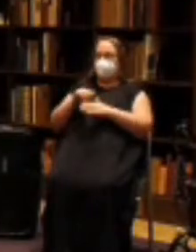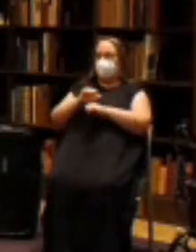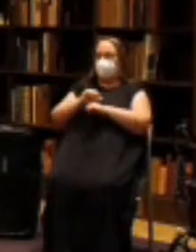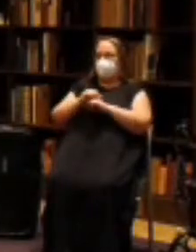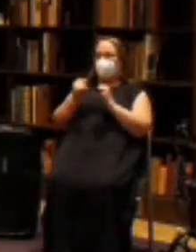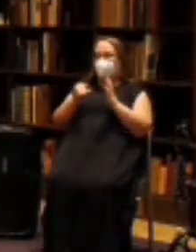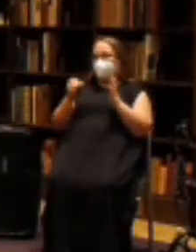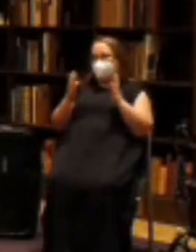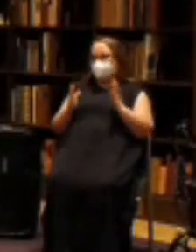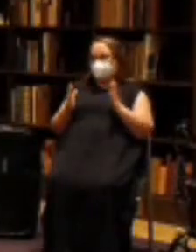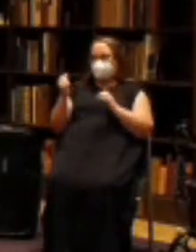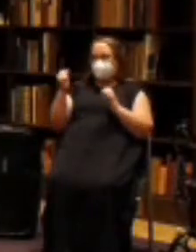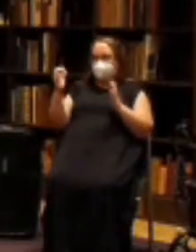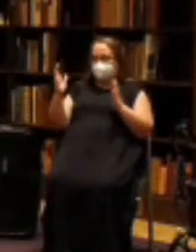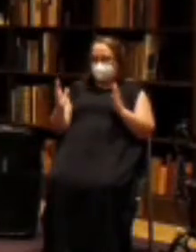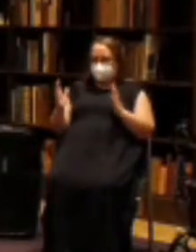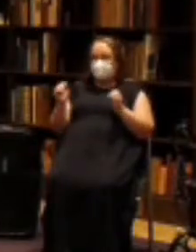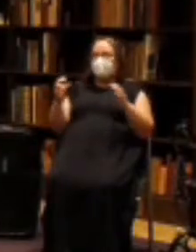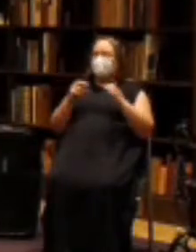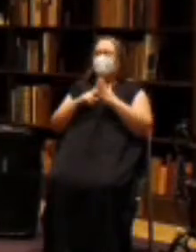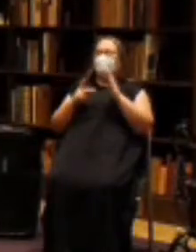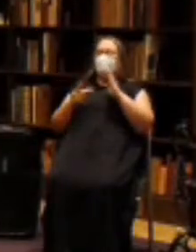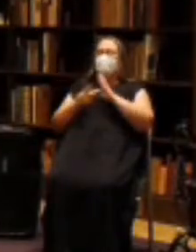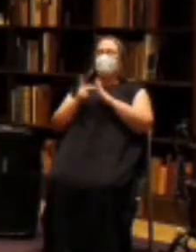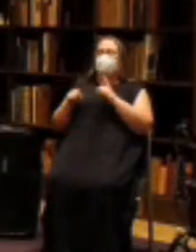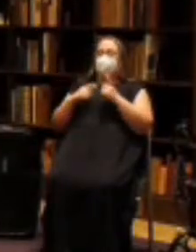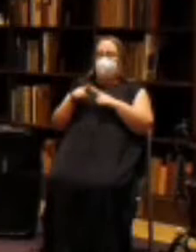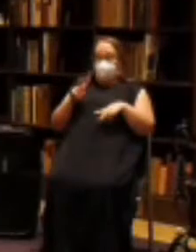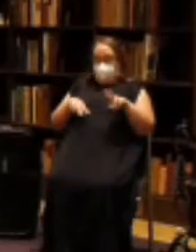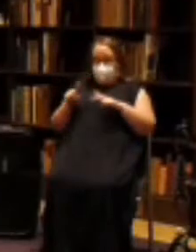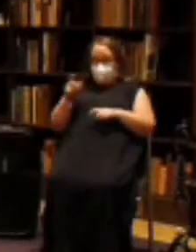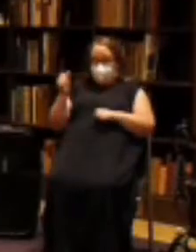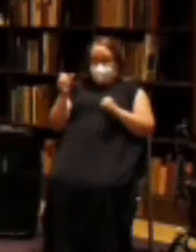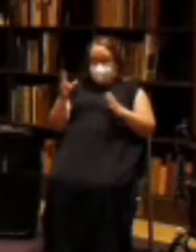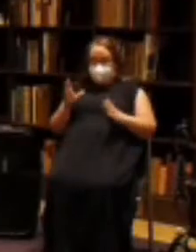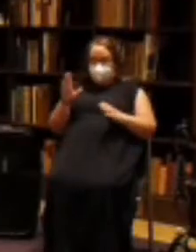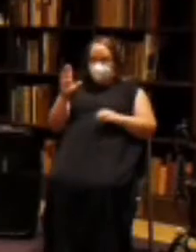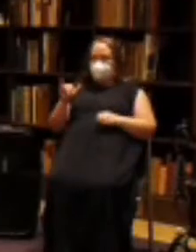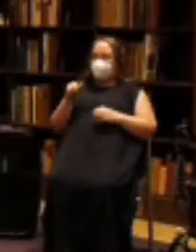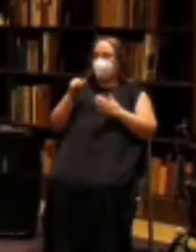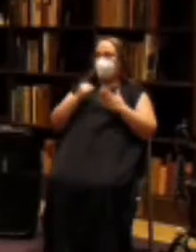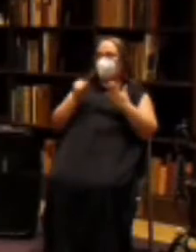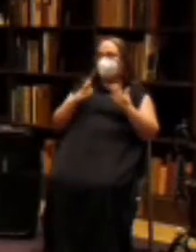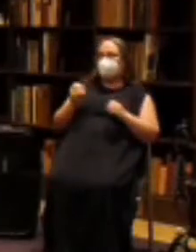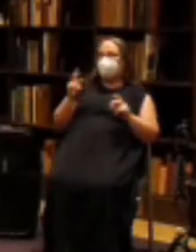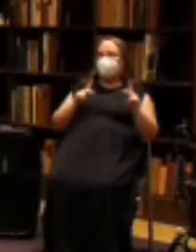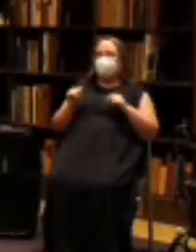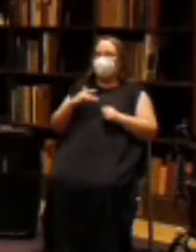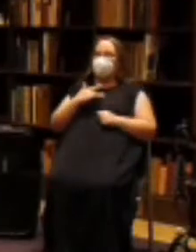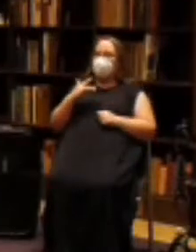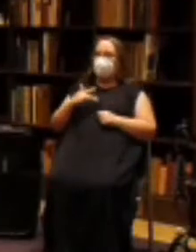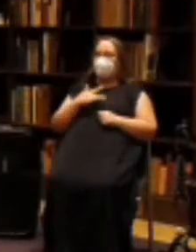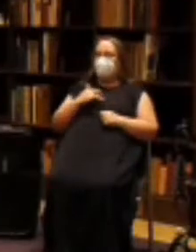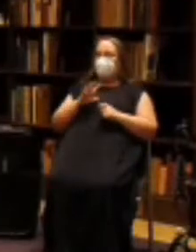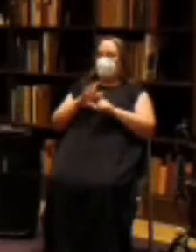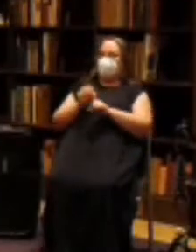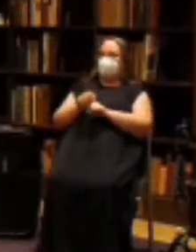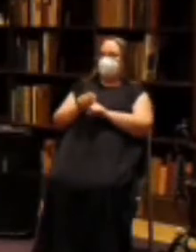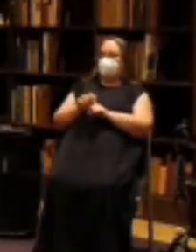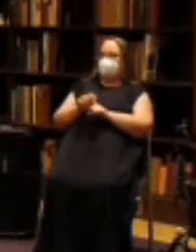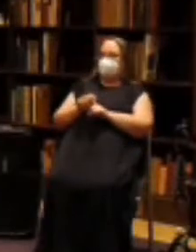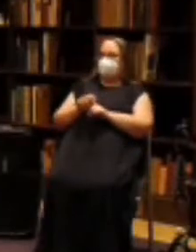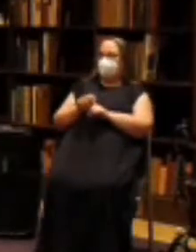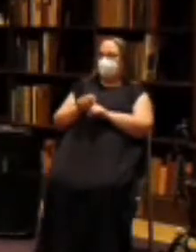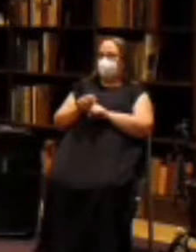of artist activists. So what does it mean when we look at activism by artists and people who felt that culture